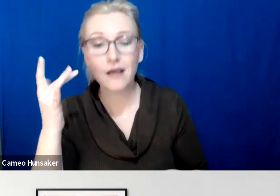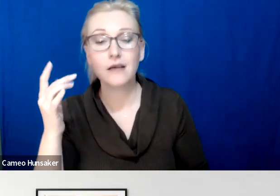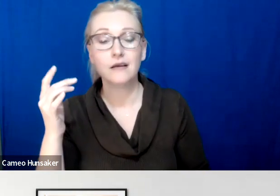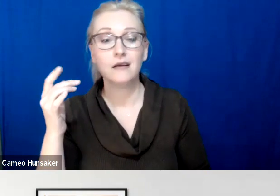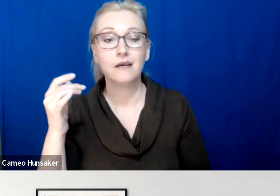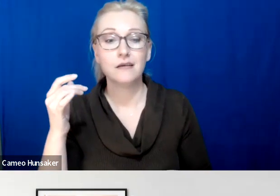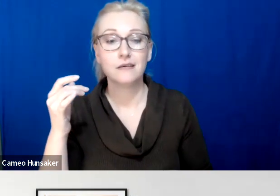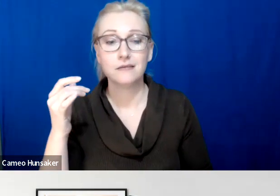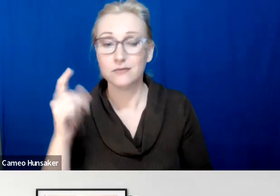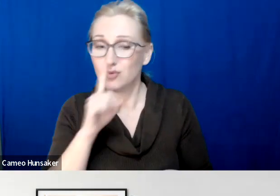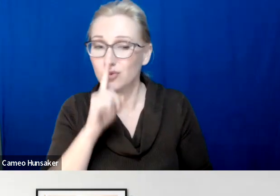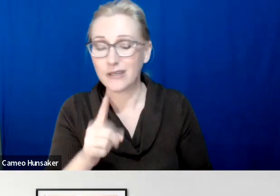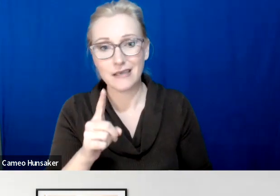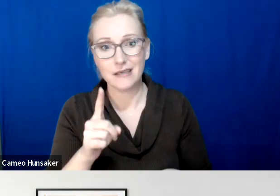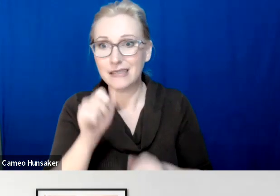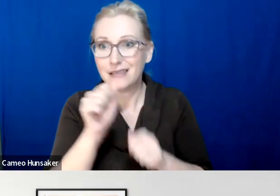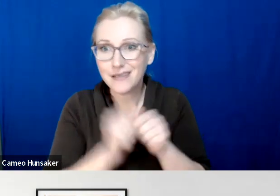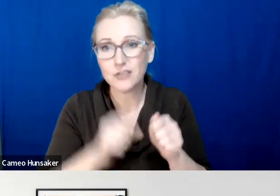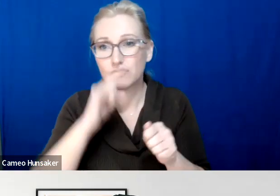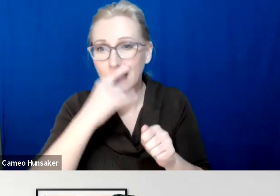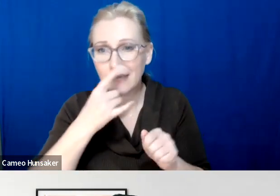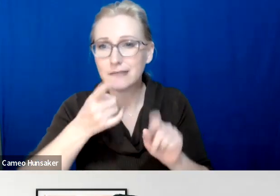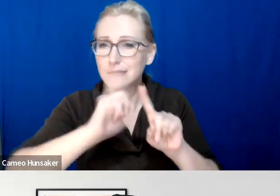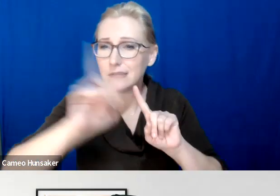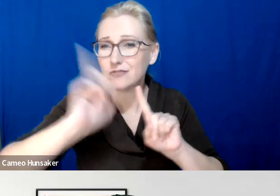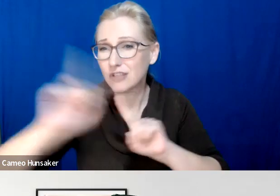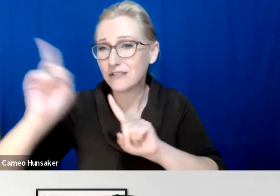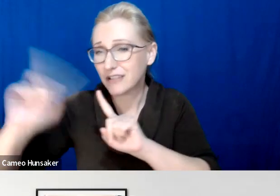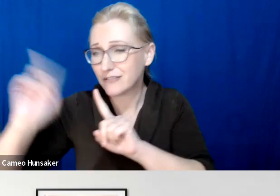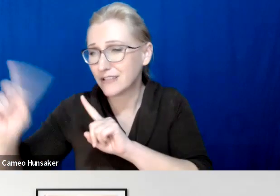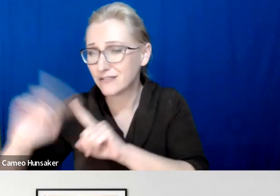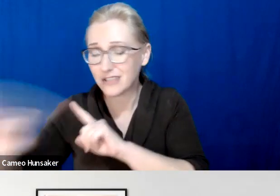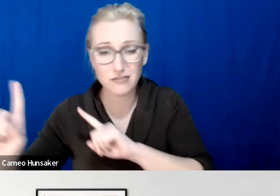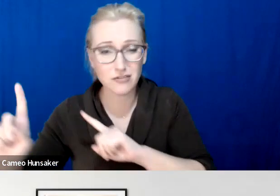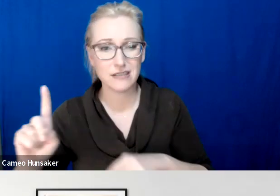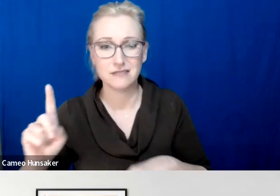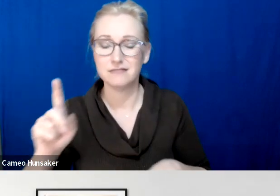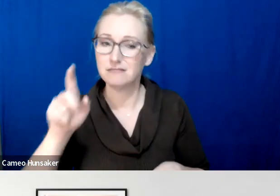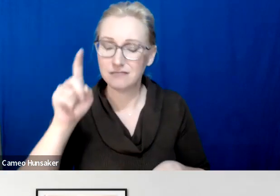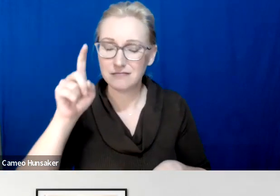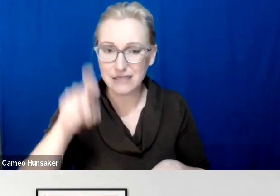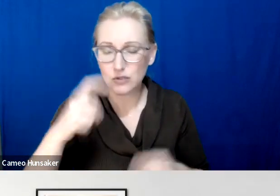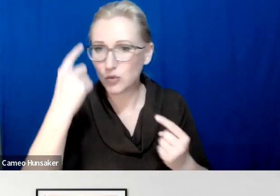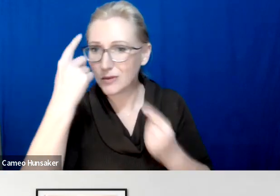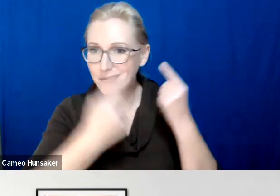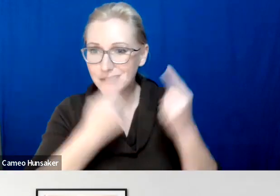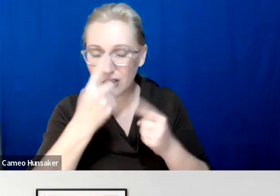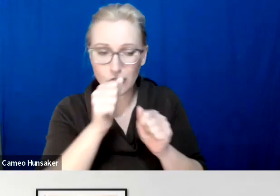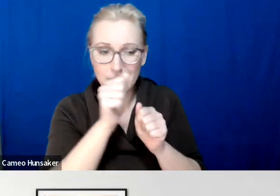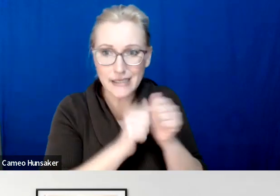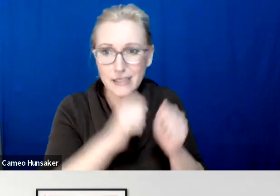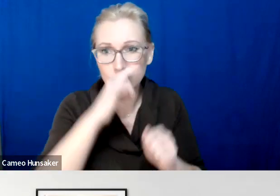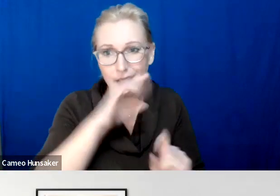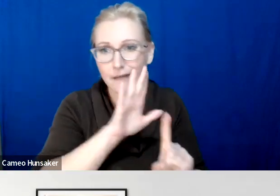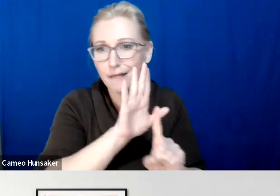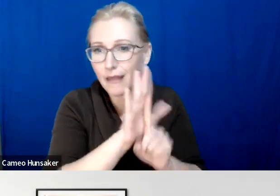an individualized decision, that it all needs to take into account the facts of the individual student's case. Every kid is different. We don't